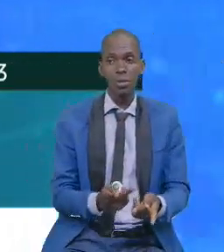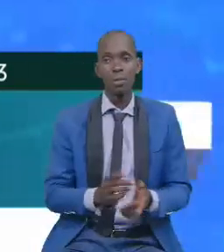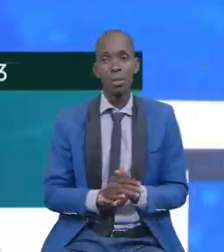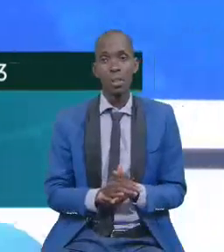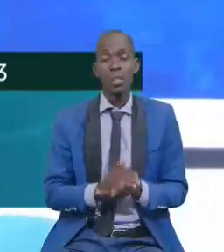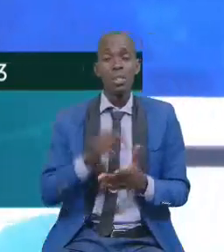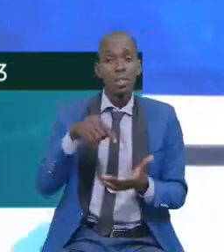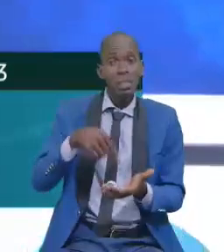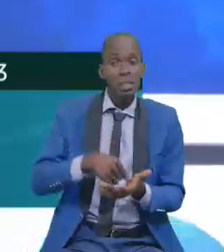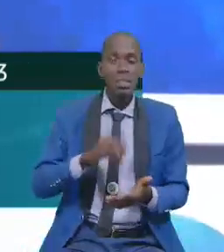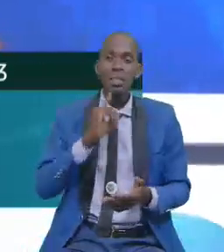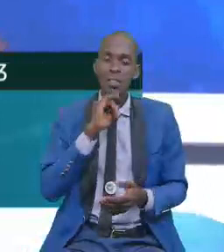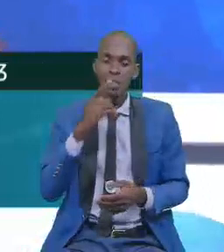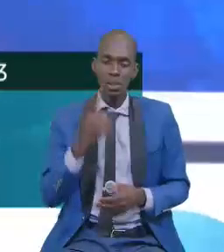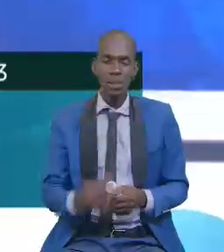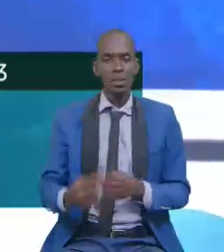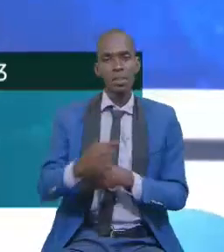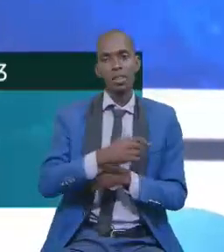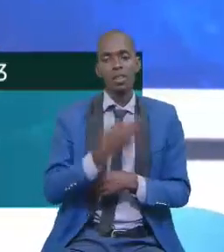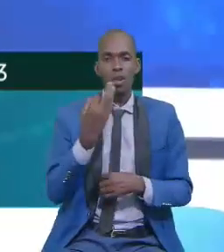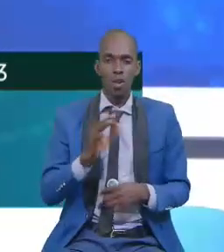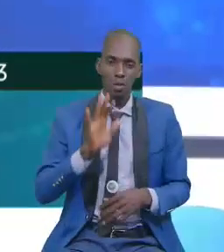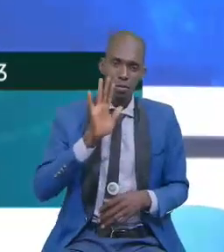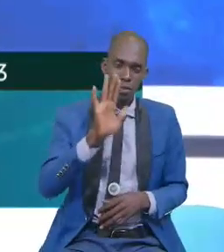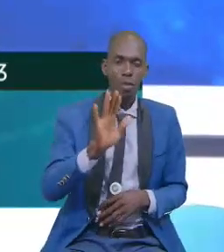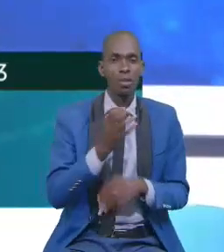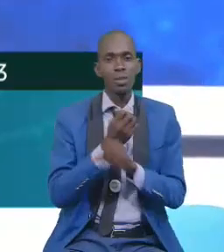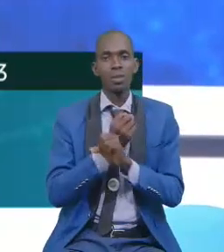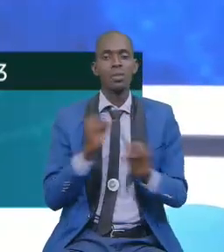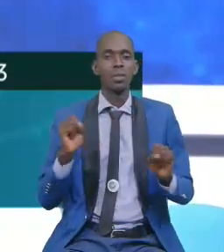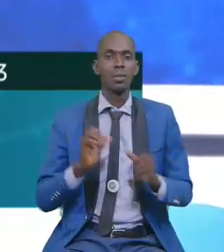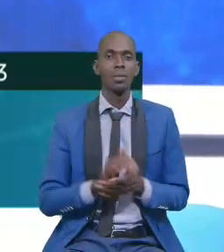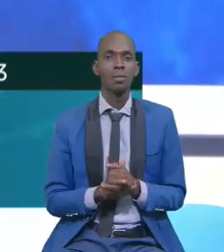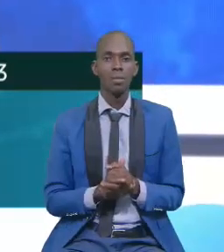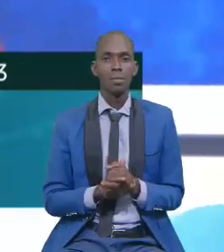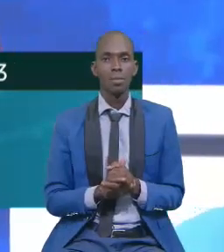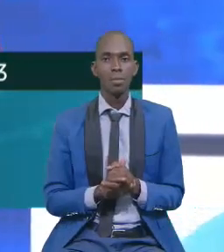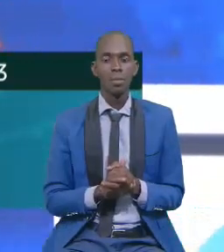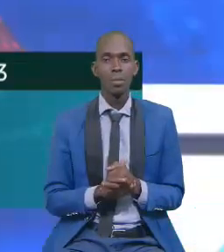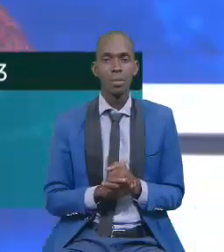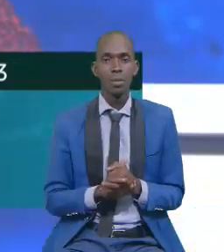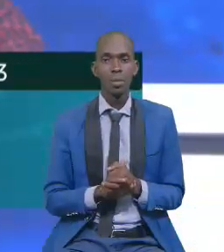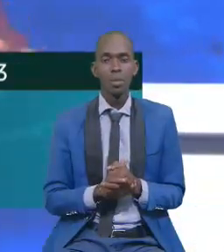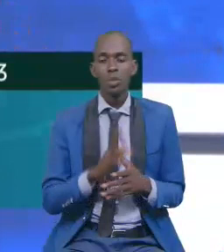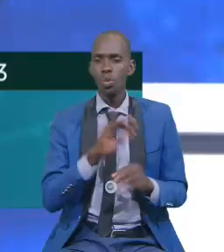this is the day of your salvation. No more